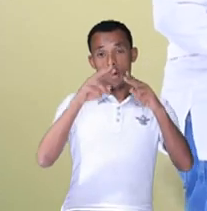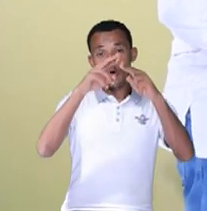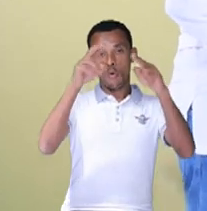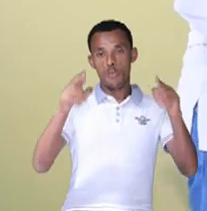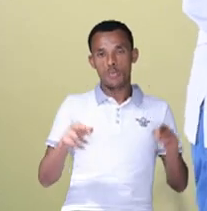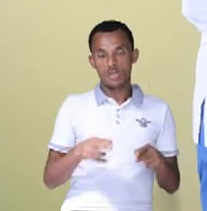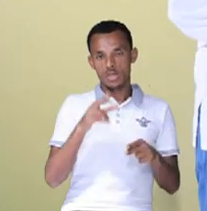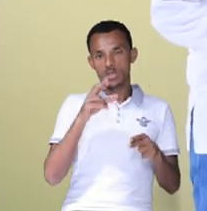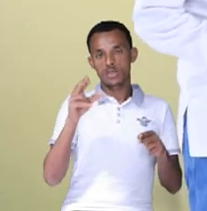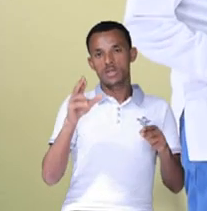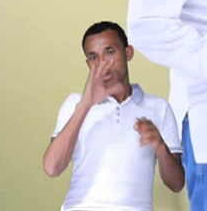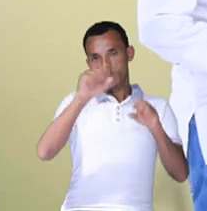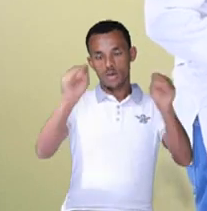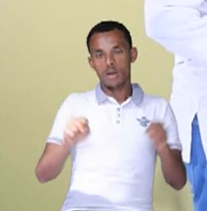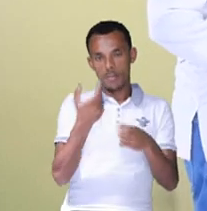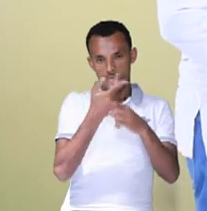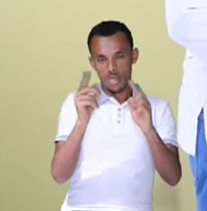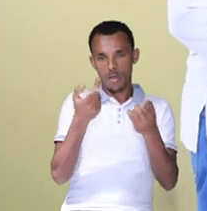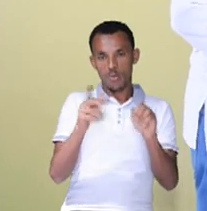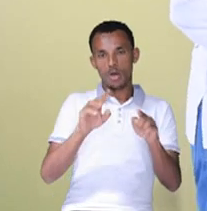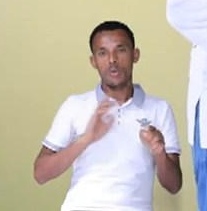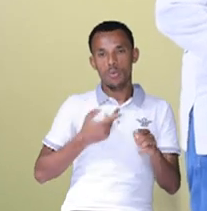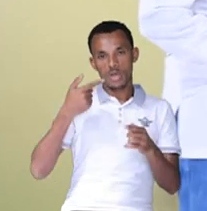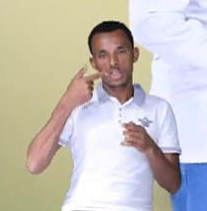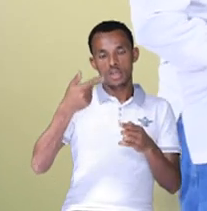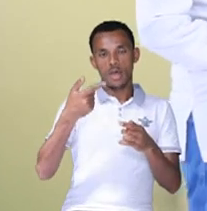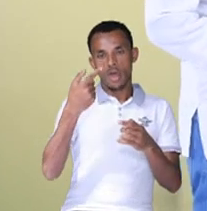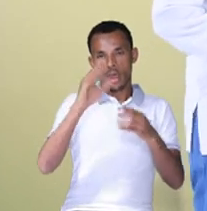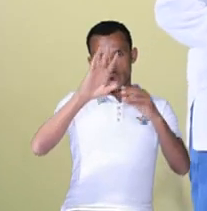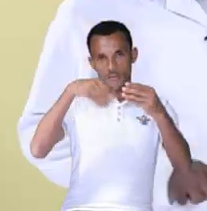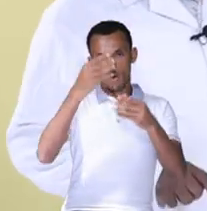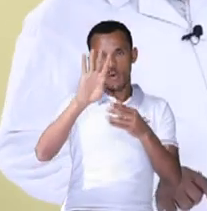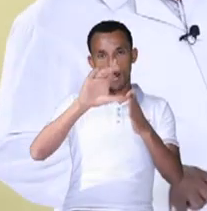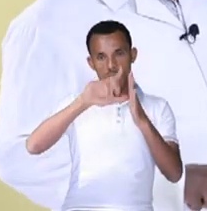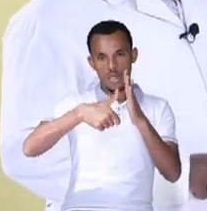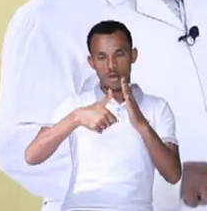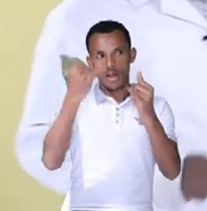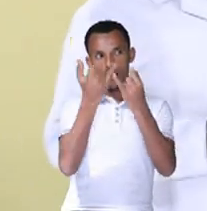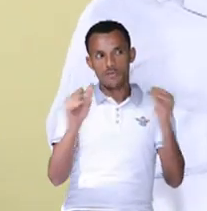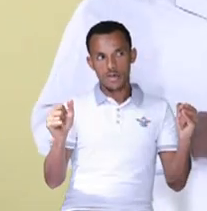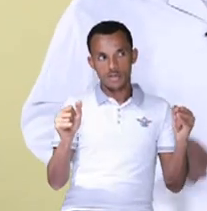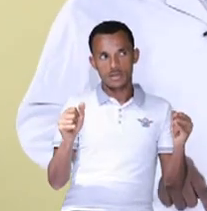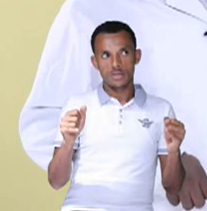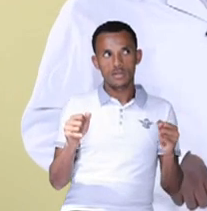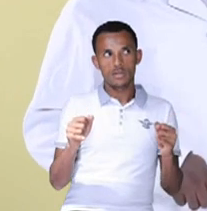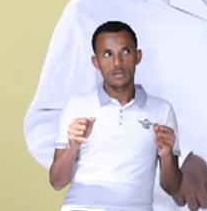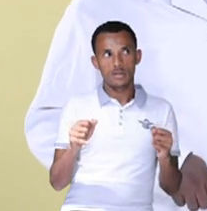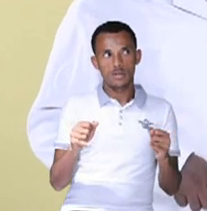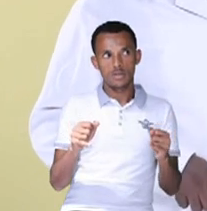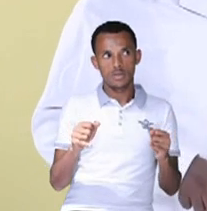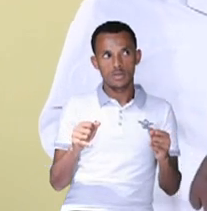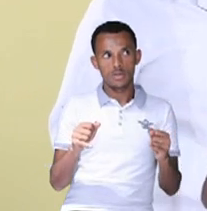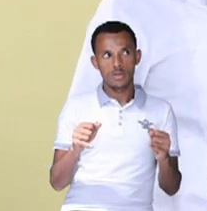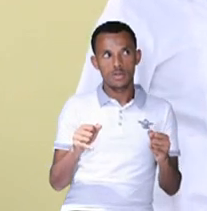what rectangle and a square. But when you say the given quadrilateral classification,